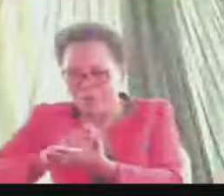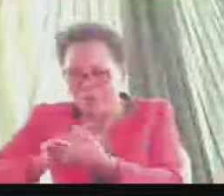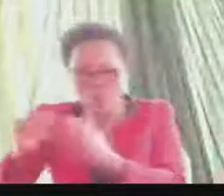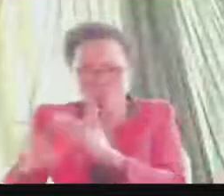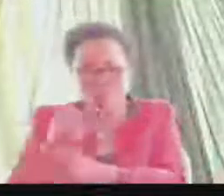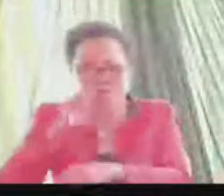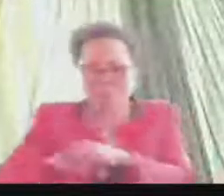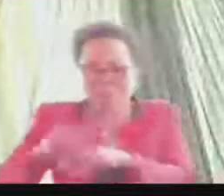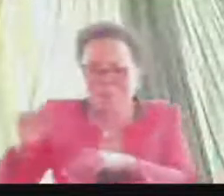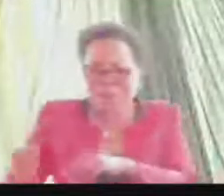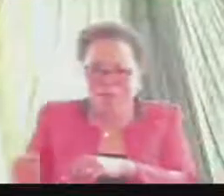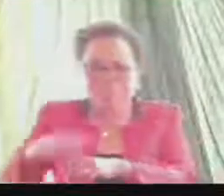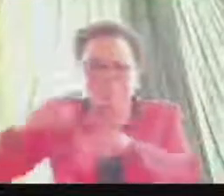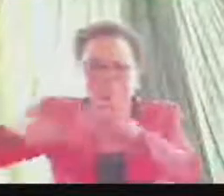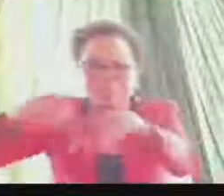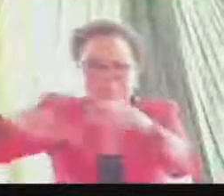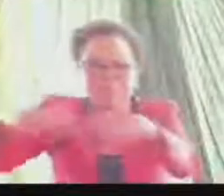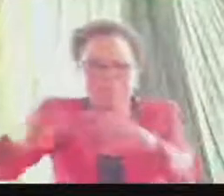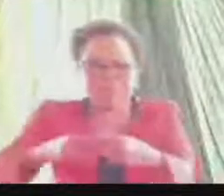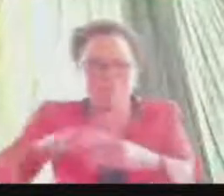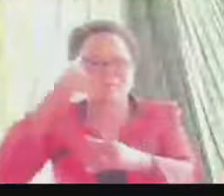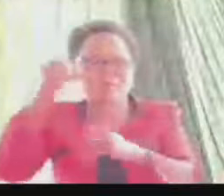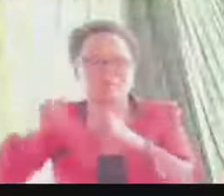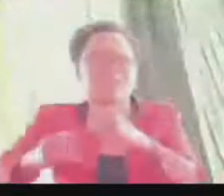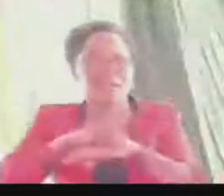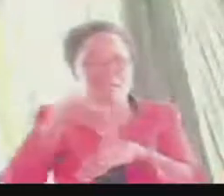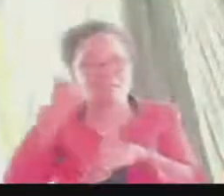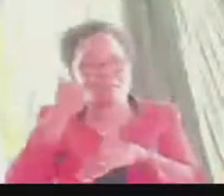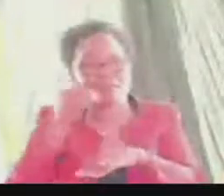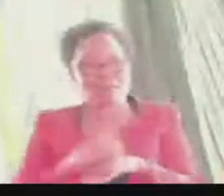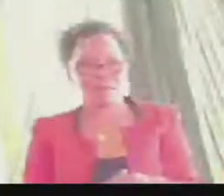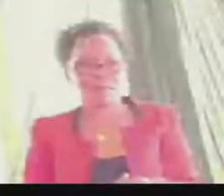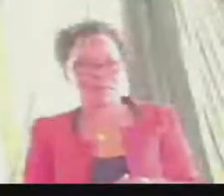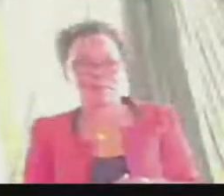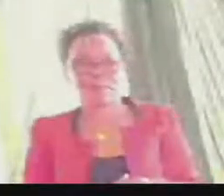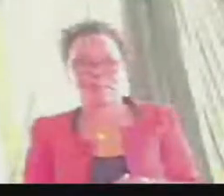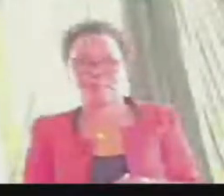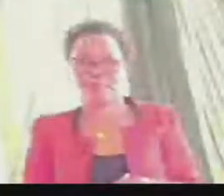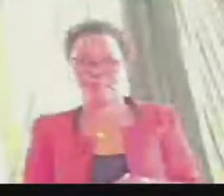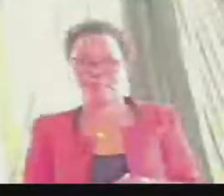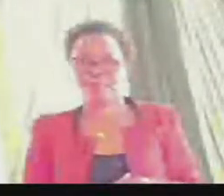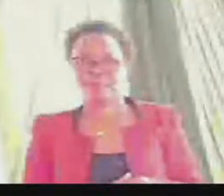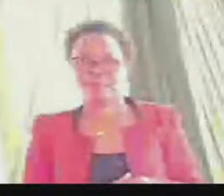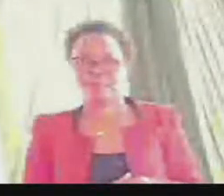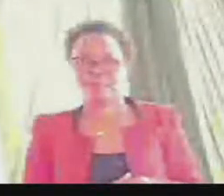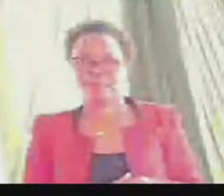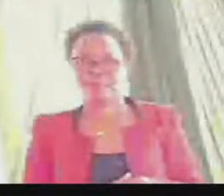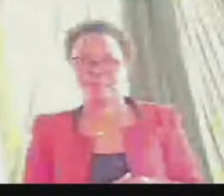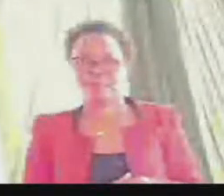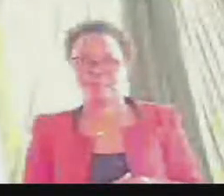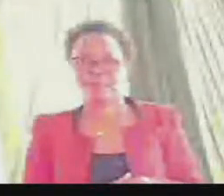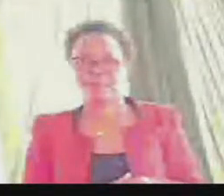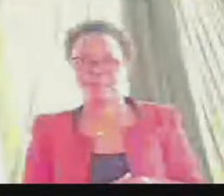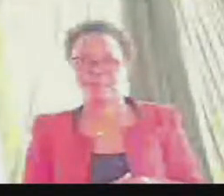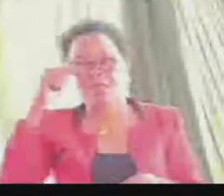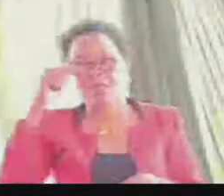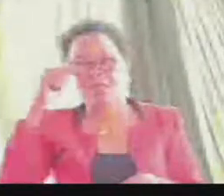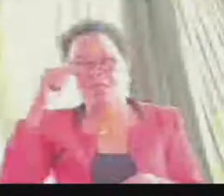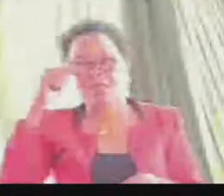Okay. Definitely you'll be sick. Thank you. And finally, I think in one of the papers today, and since this